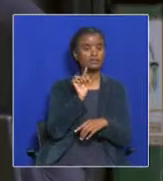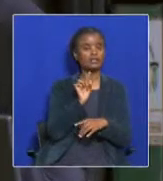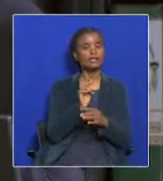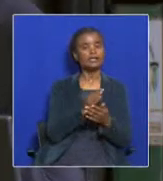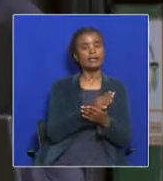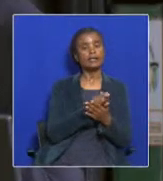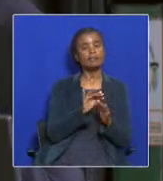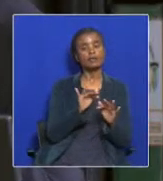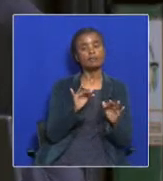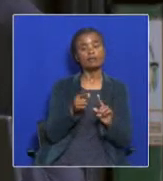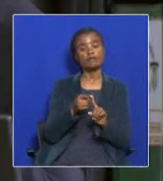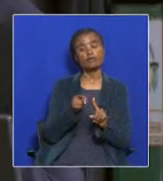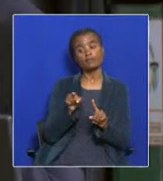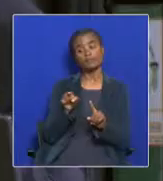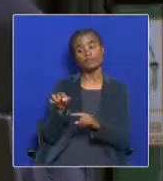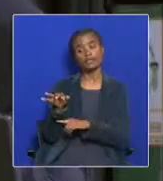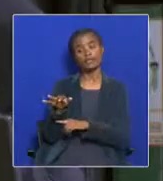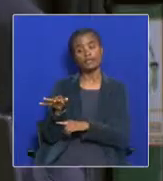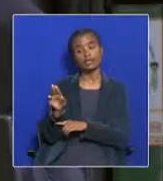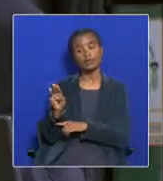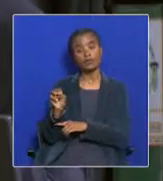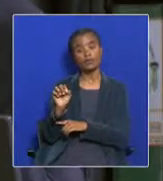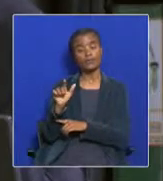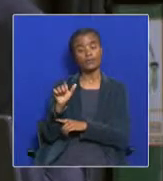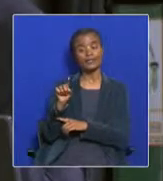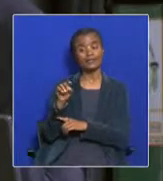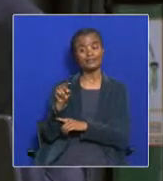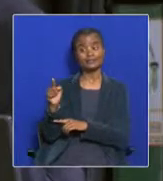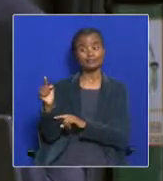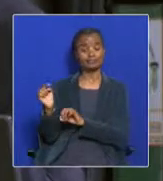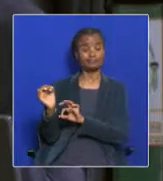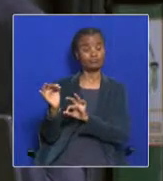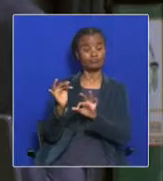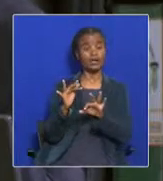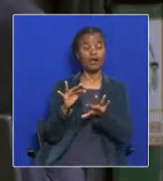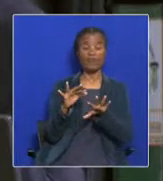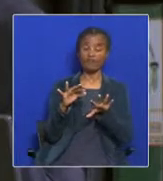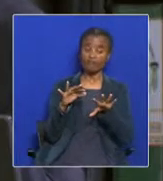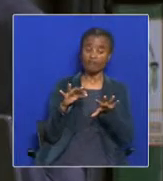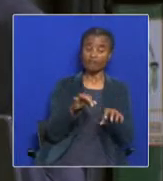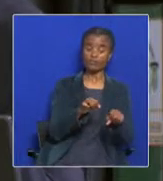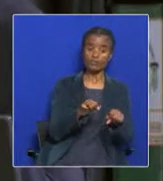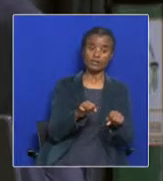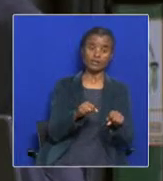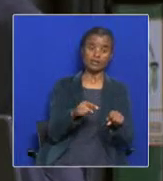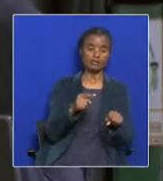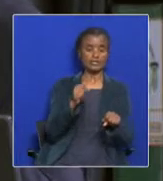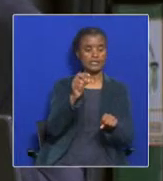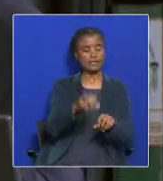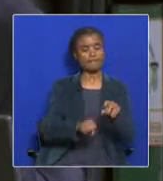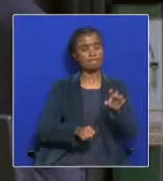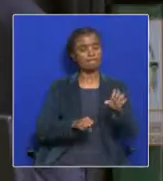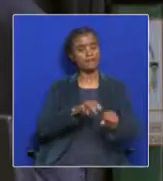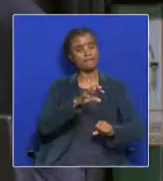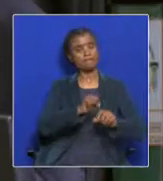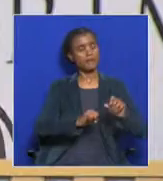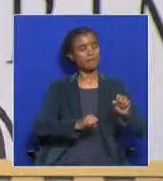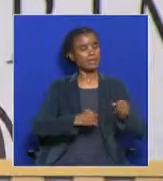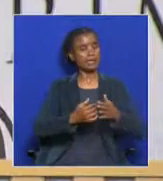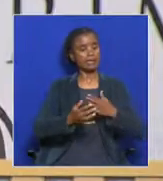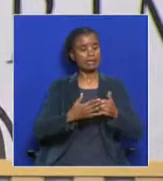ever descended on a crime scene and forcibly taken whatever it was that was discovered at the crime